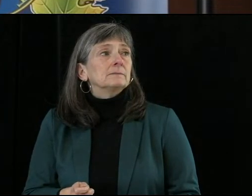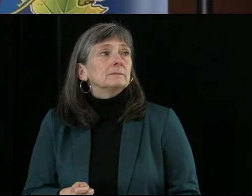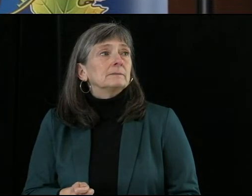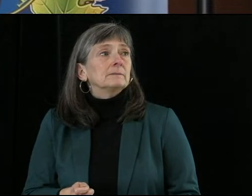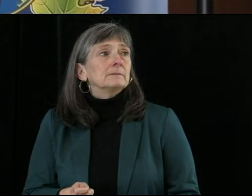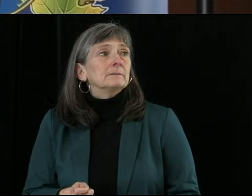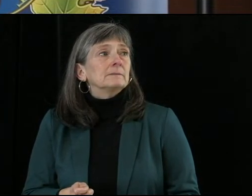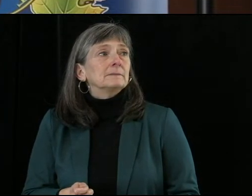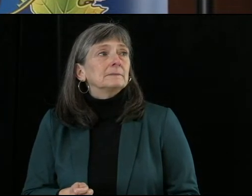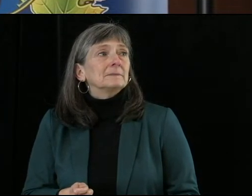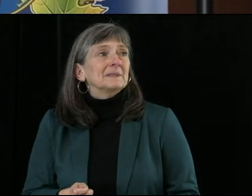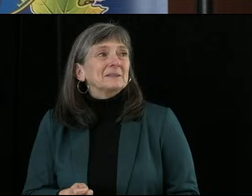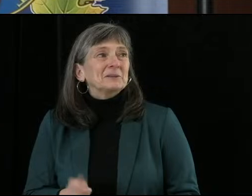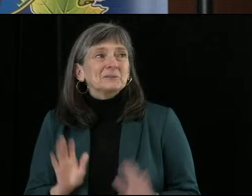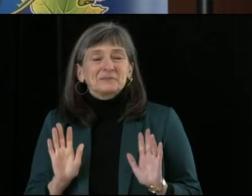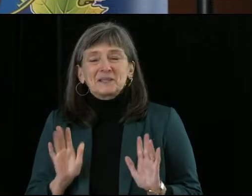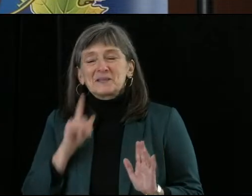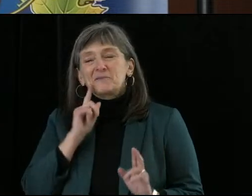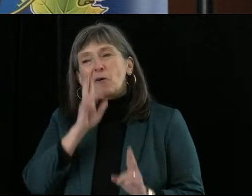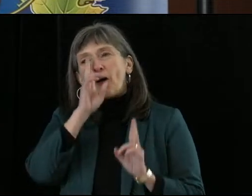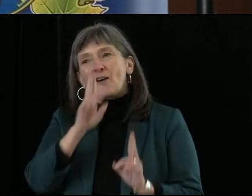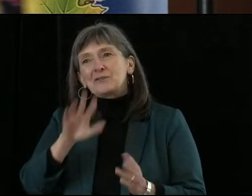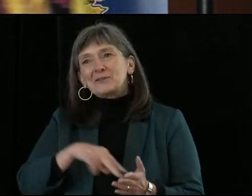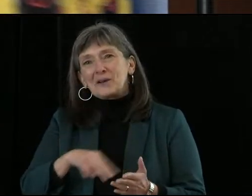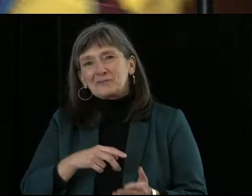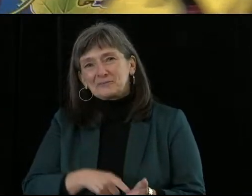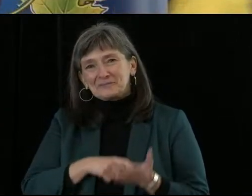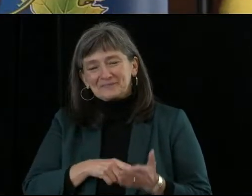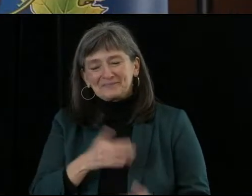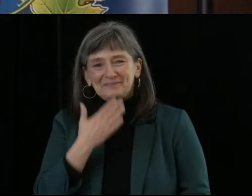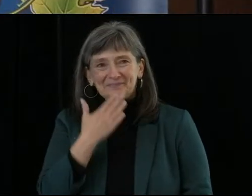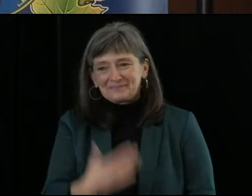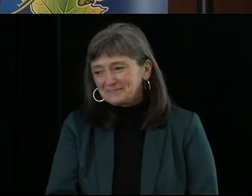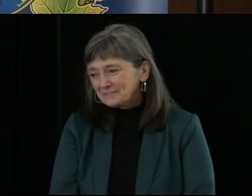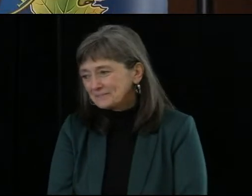just, yeah, that's all right.